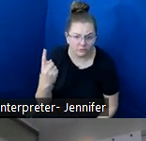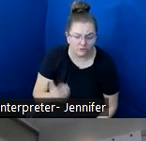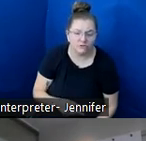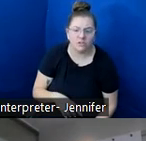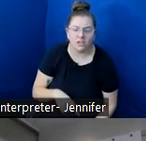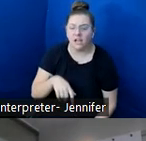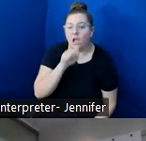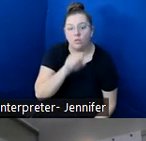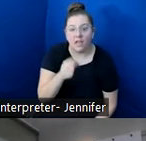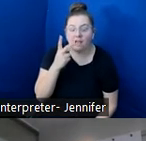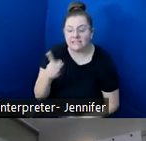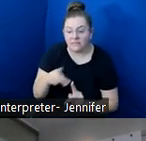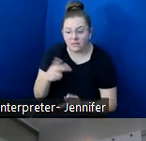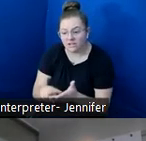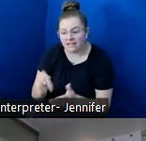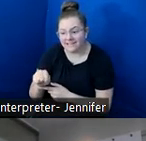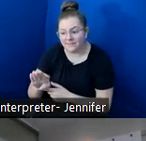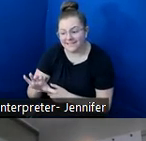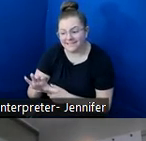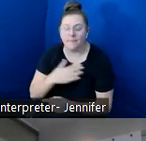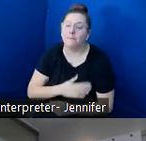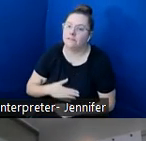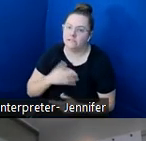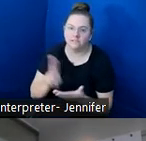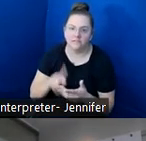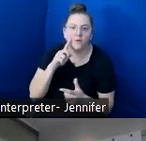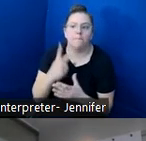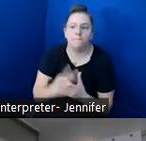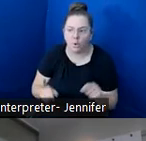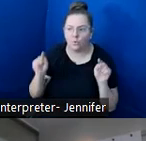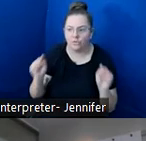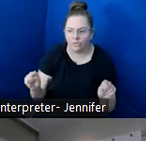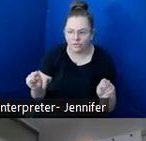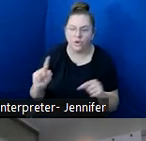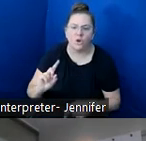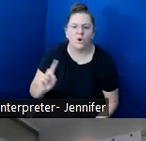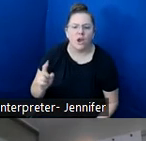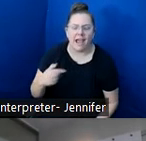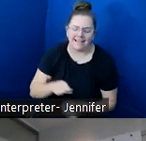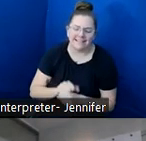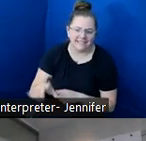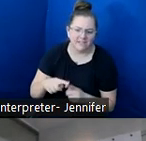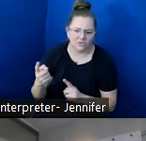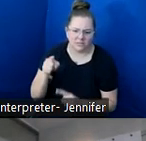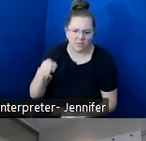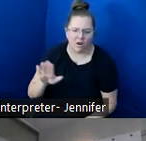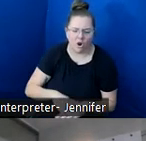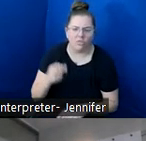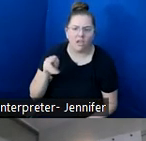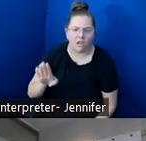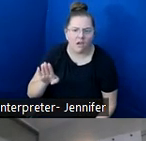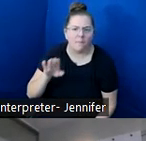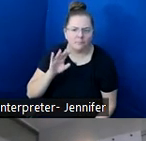people enroll in SNBC, but please do research on both sides. So I can send it to someone there and they can get